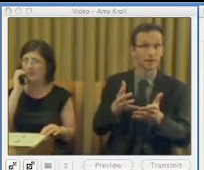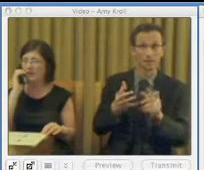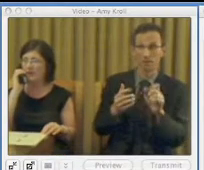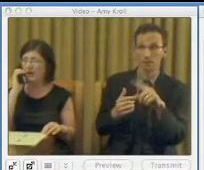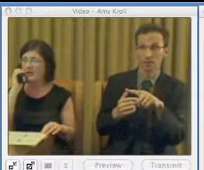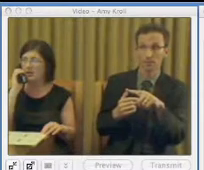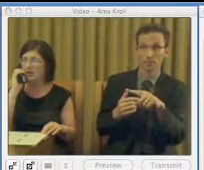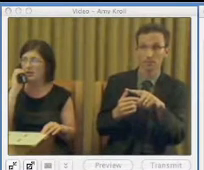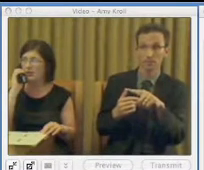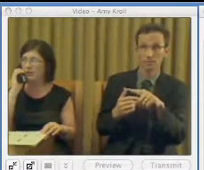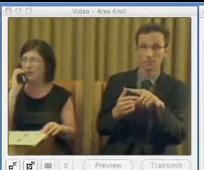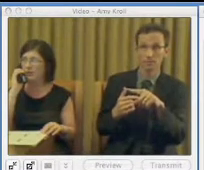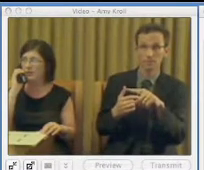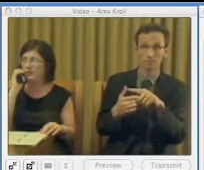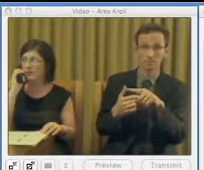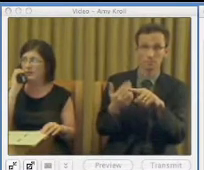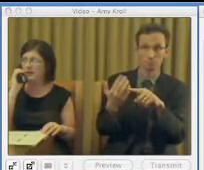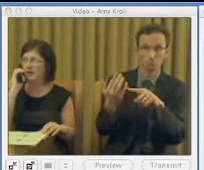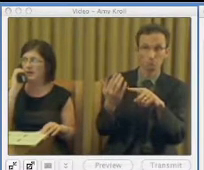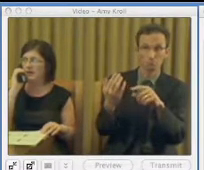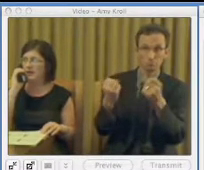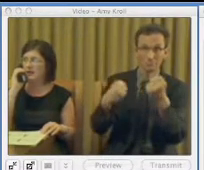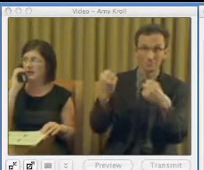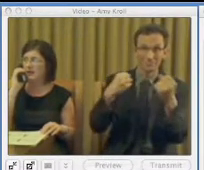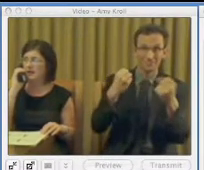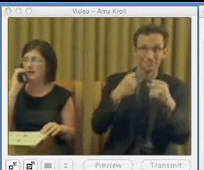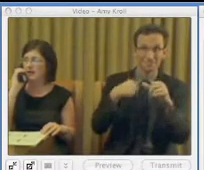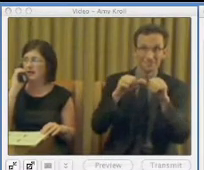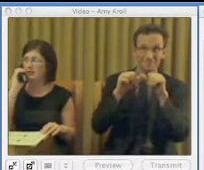Just check before I continue.